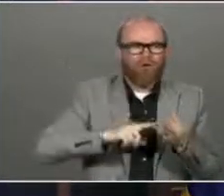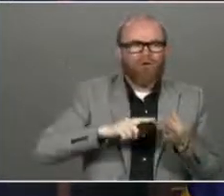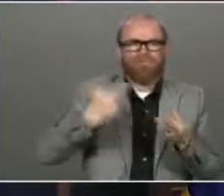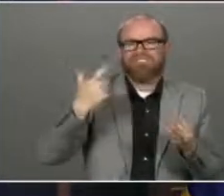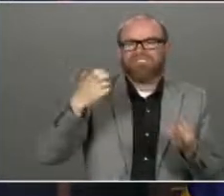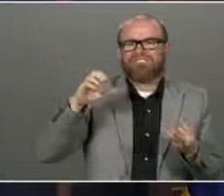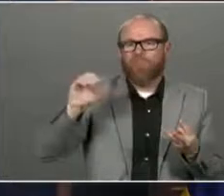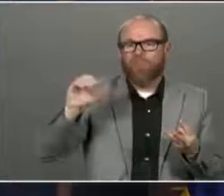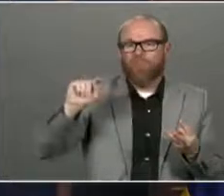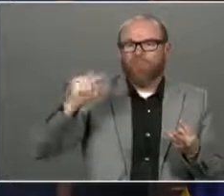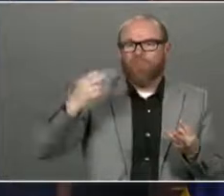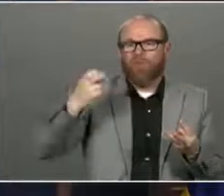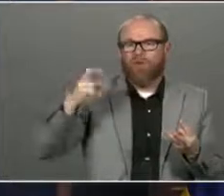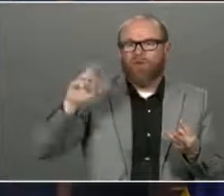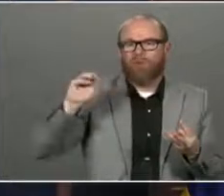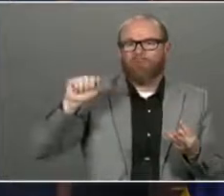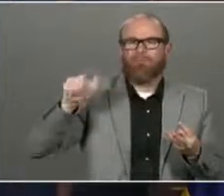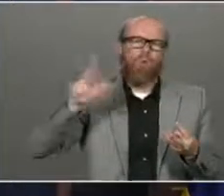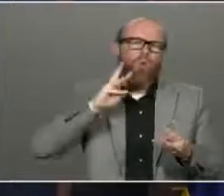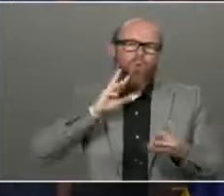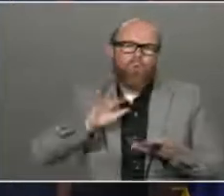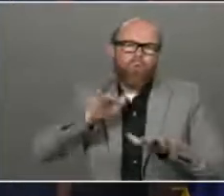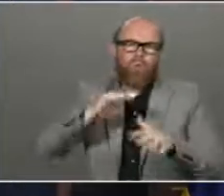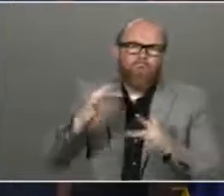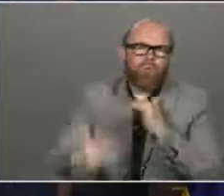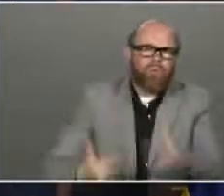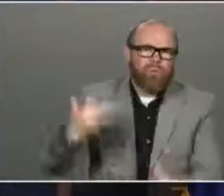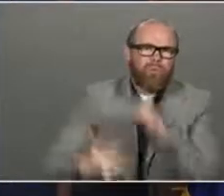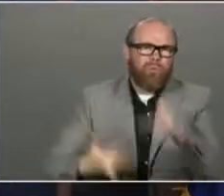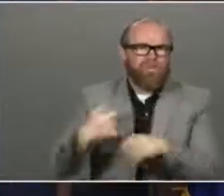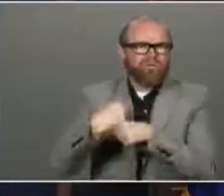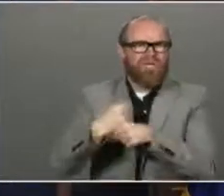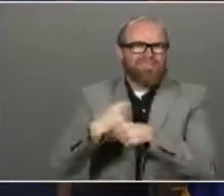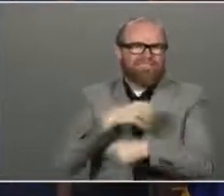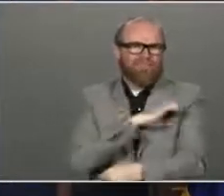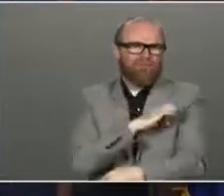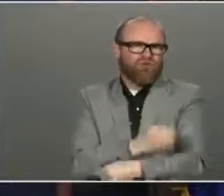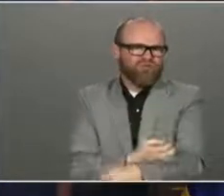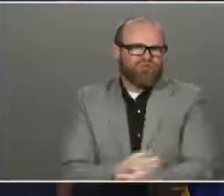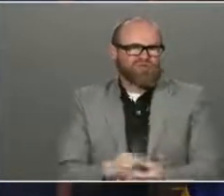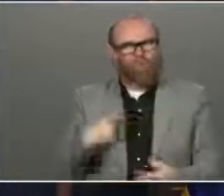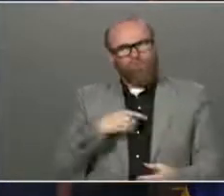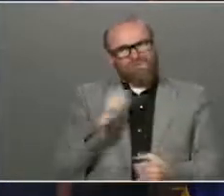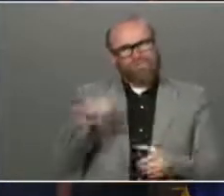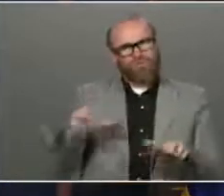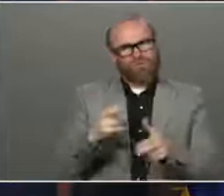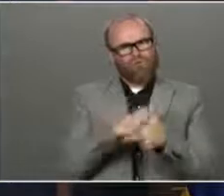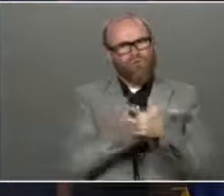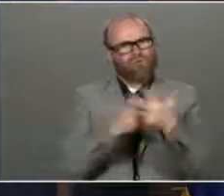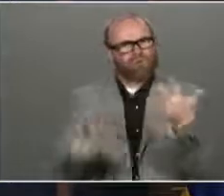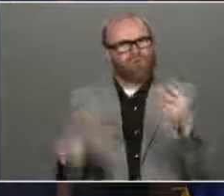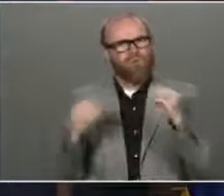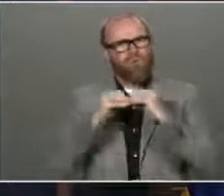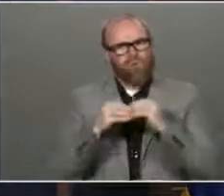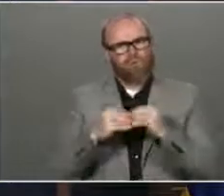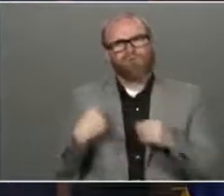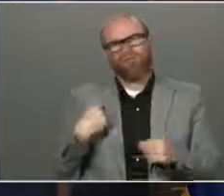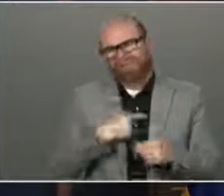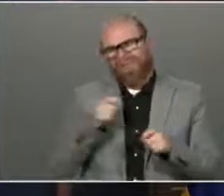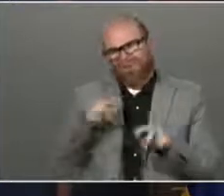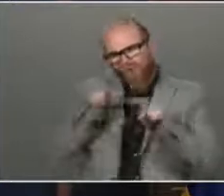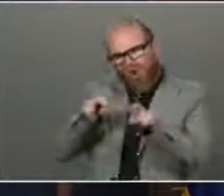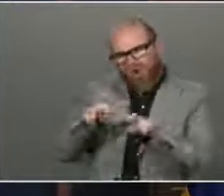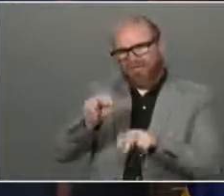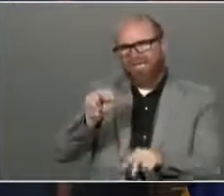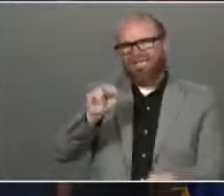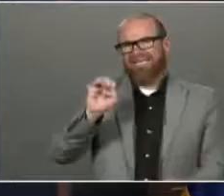production. And let me be even more clear right now, and that is we have to start looking at nuclear